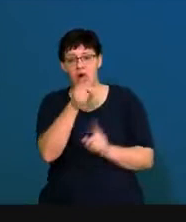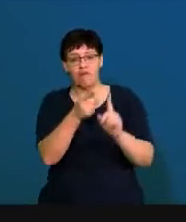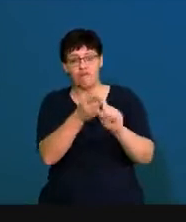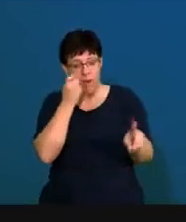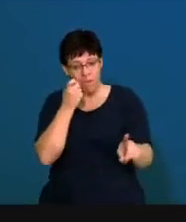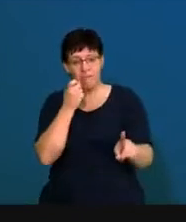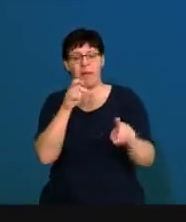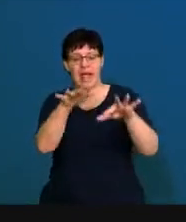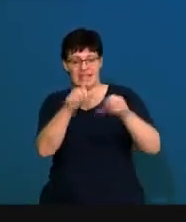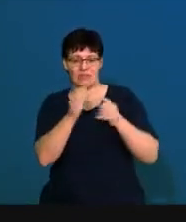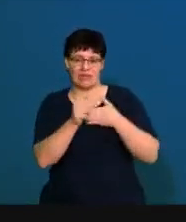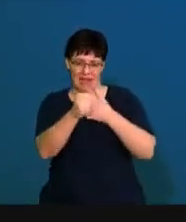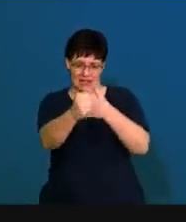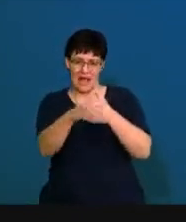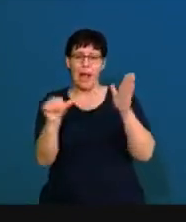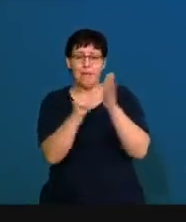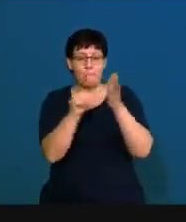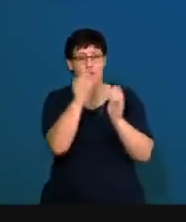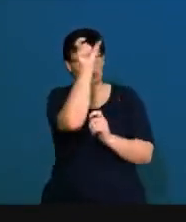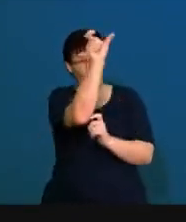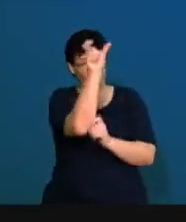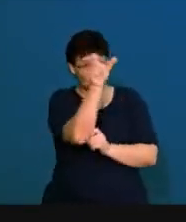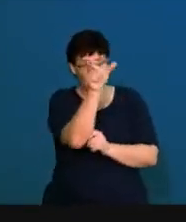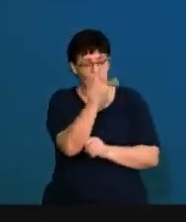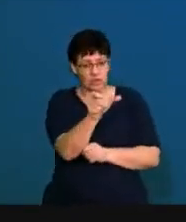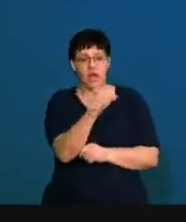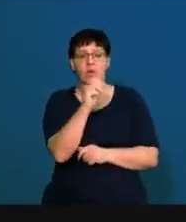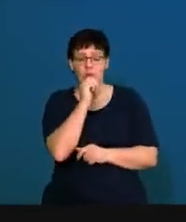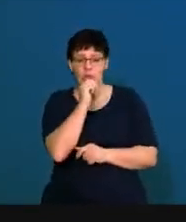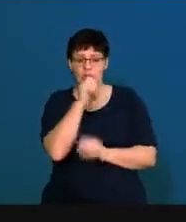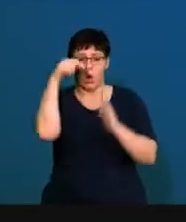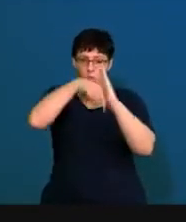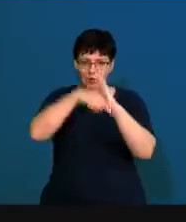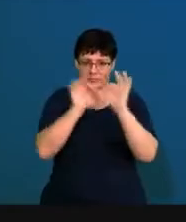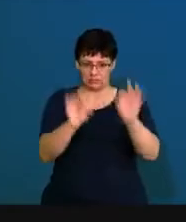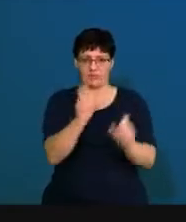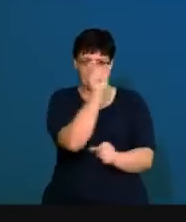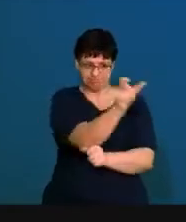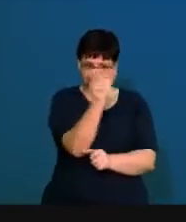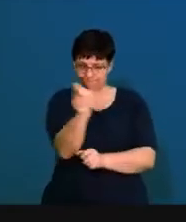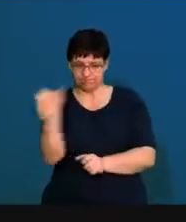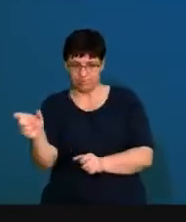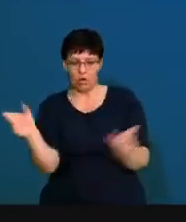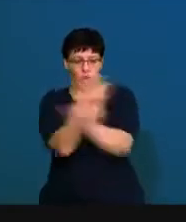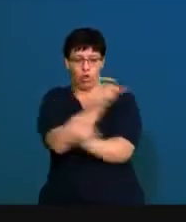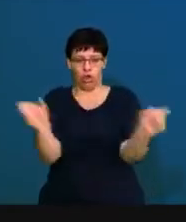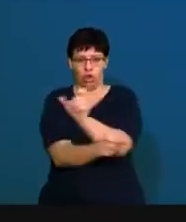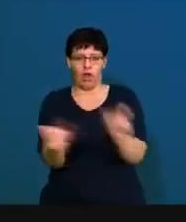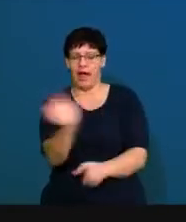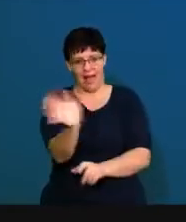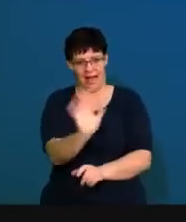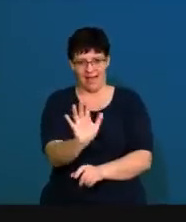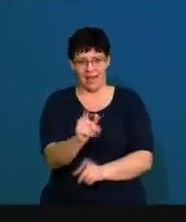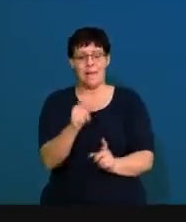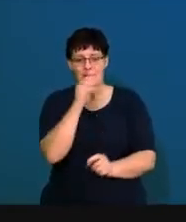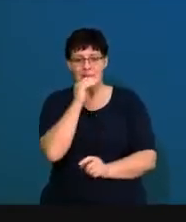the examination guideline. Keywords must be used in the correct context. And remember, it's 2 out of 2 or 0 out of 2